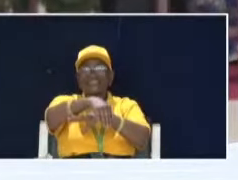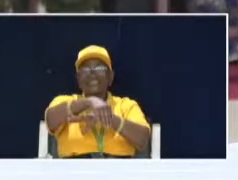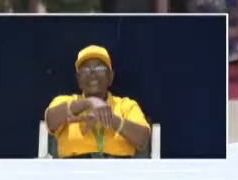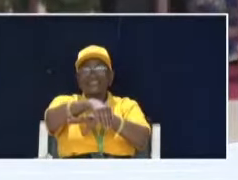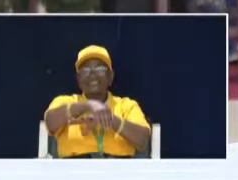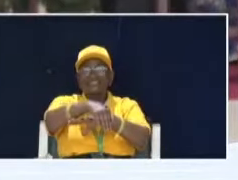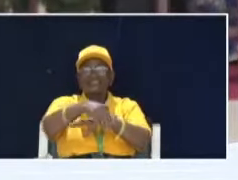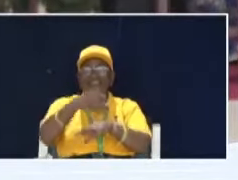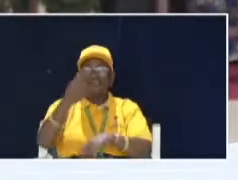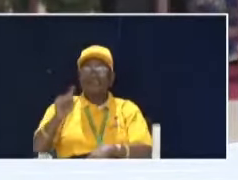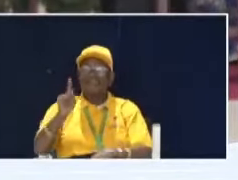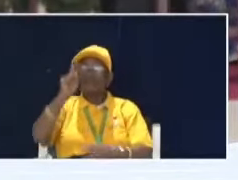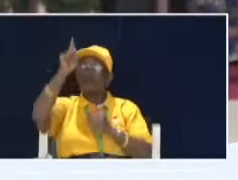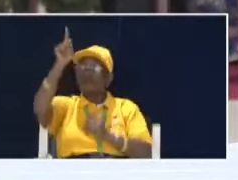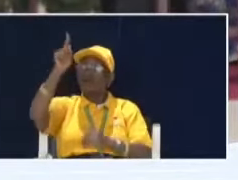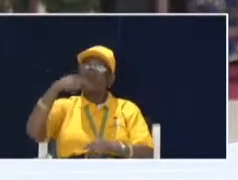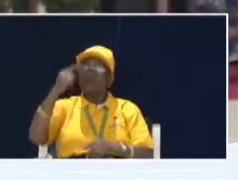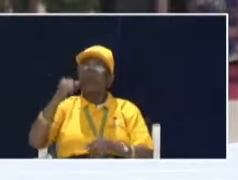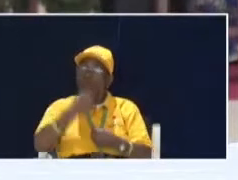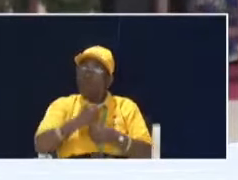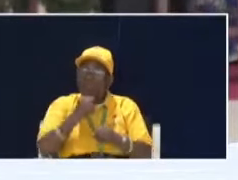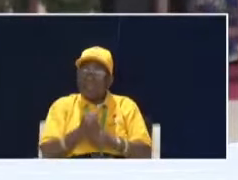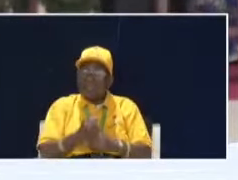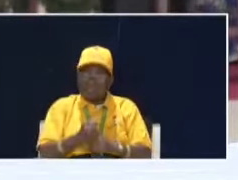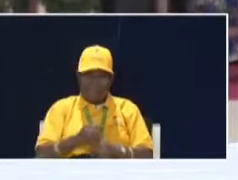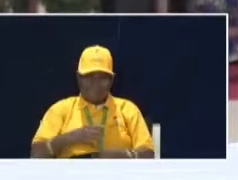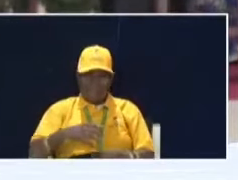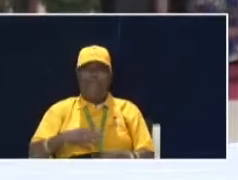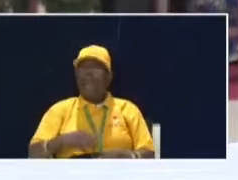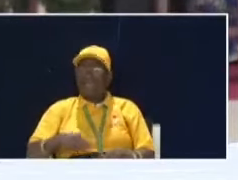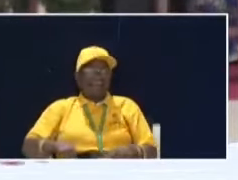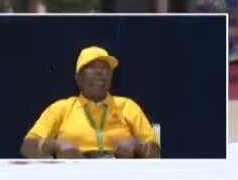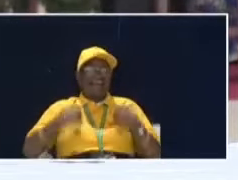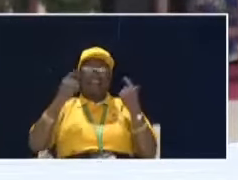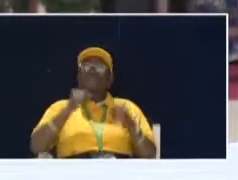The one who has been making life unbearable for you,